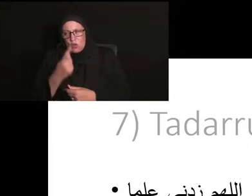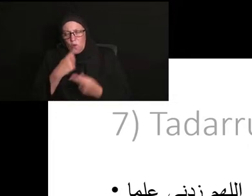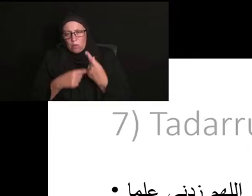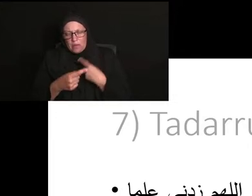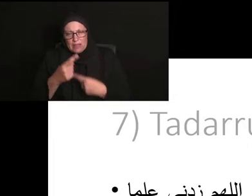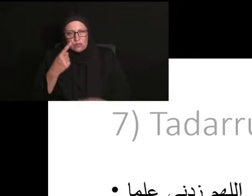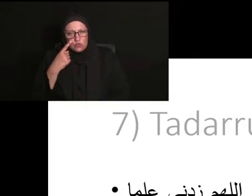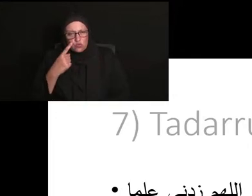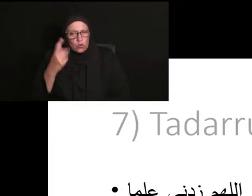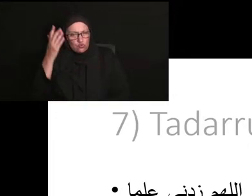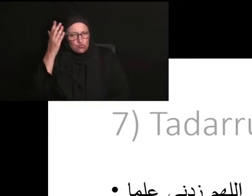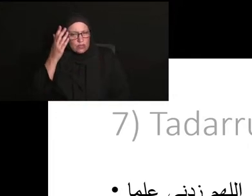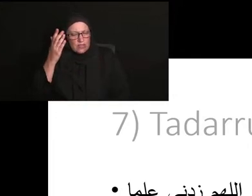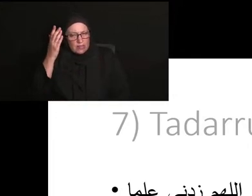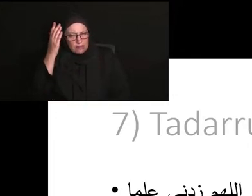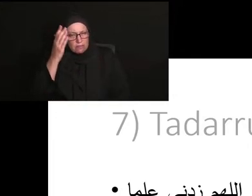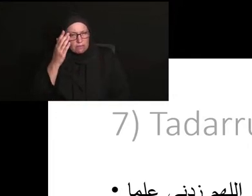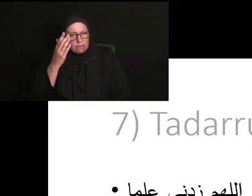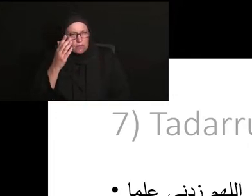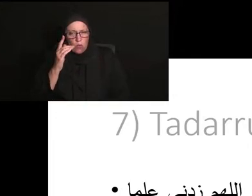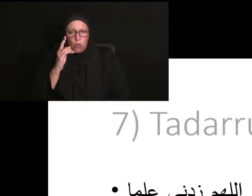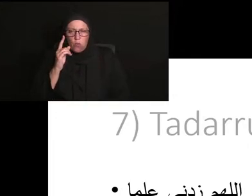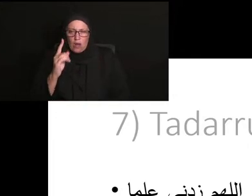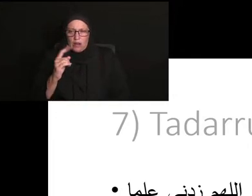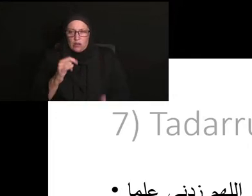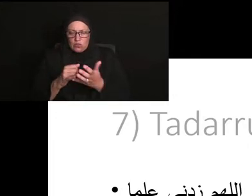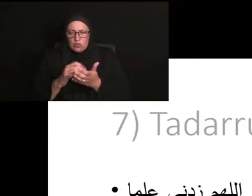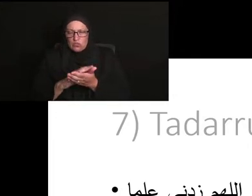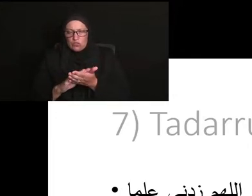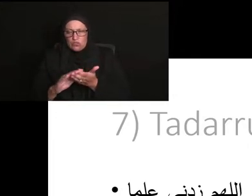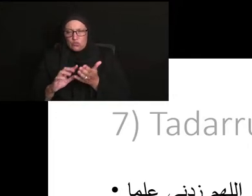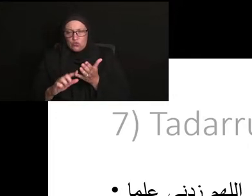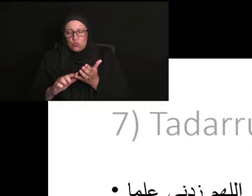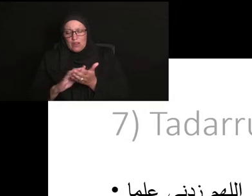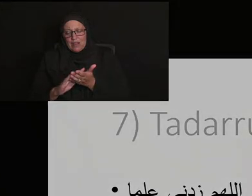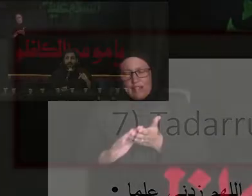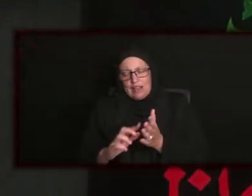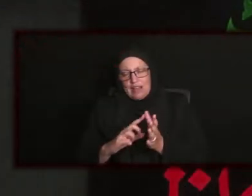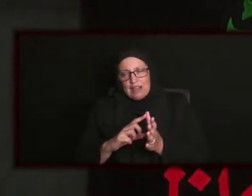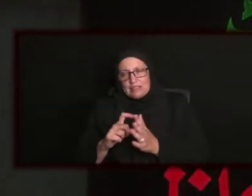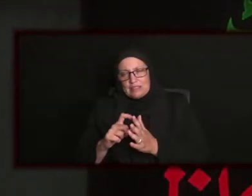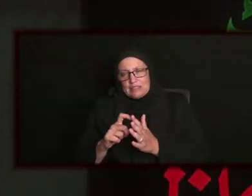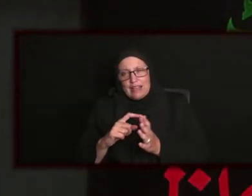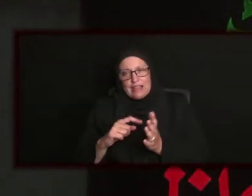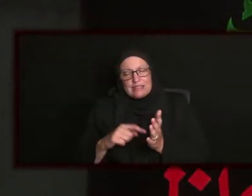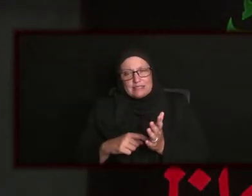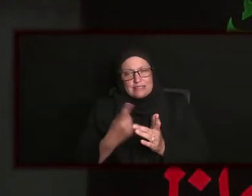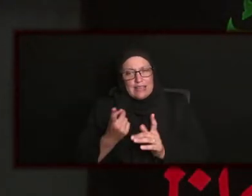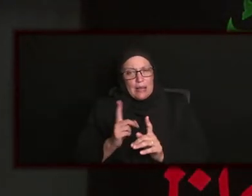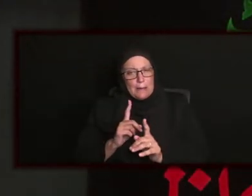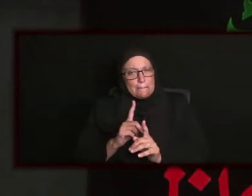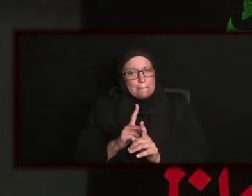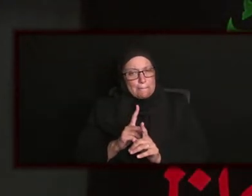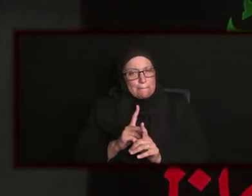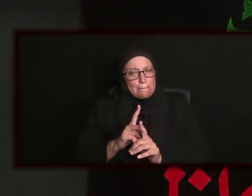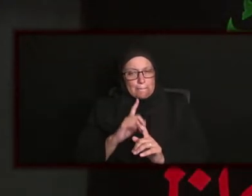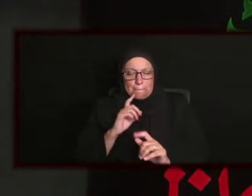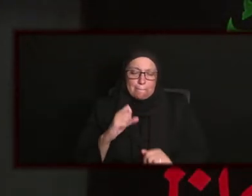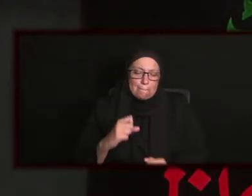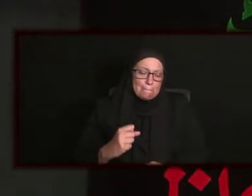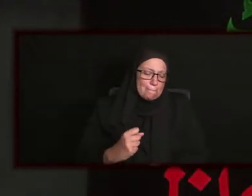dream that one of the shuhada, the great shuhada, came to him and he compassionately hugged